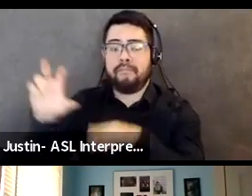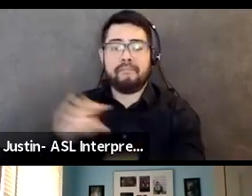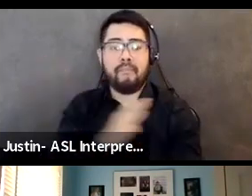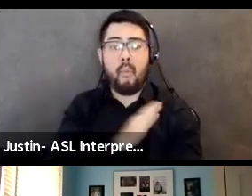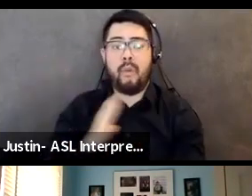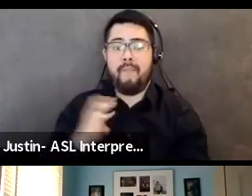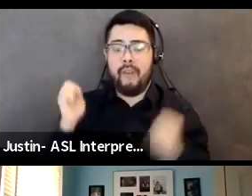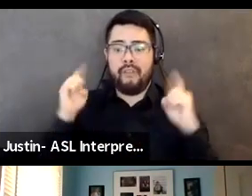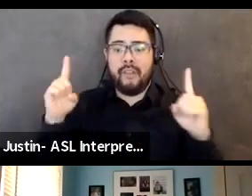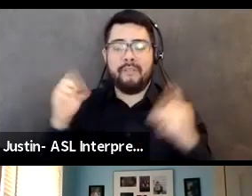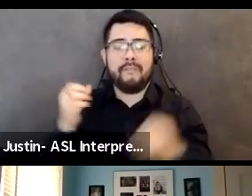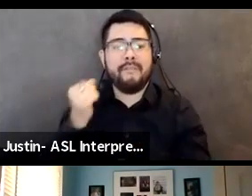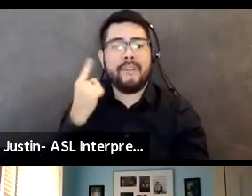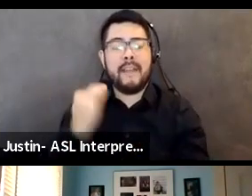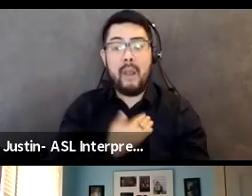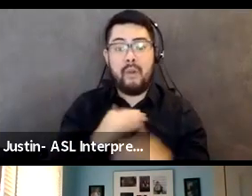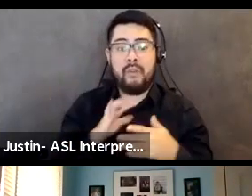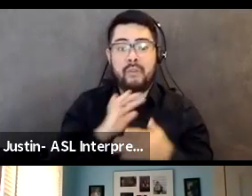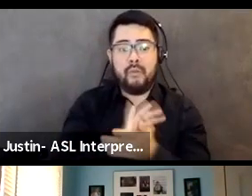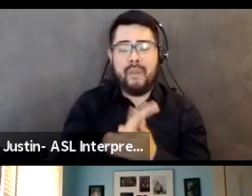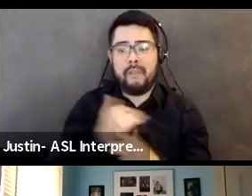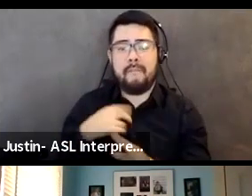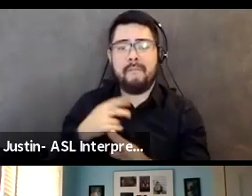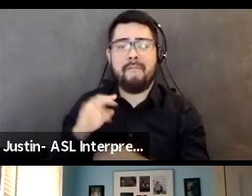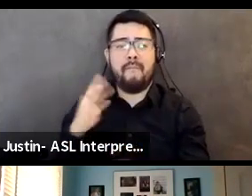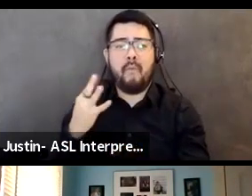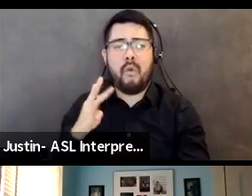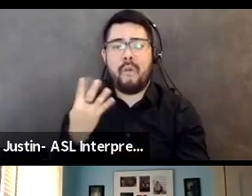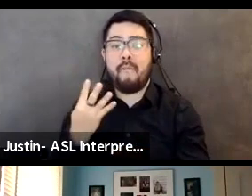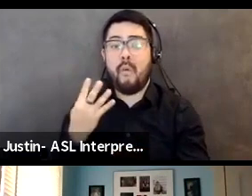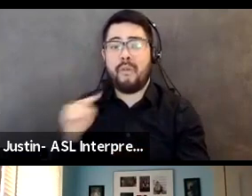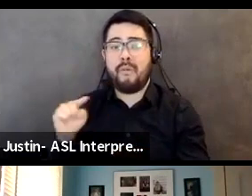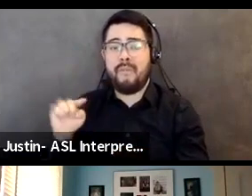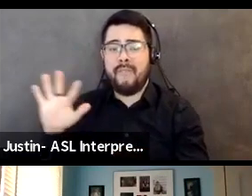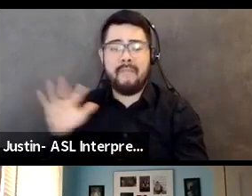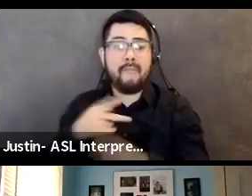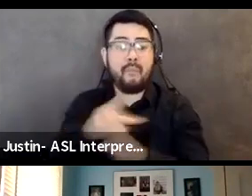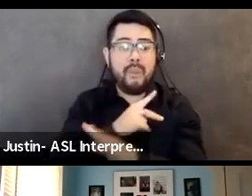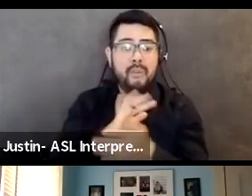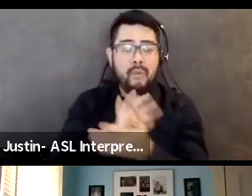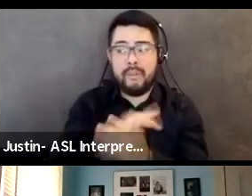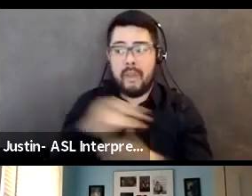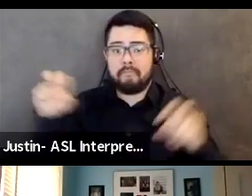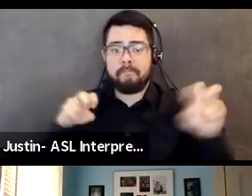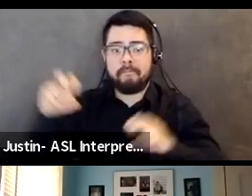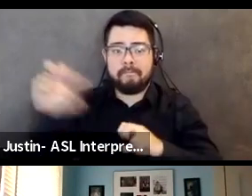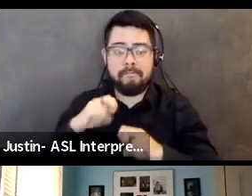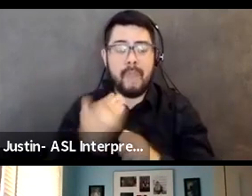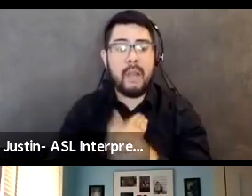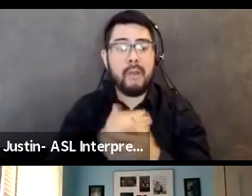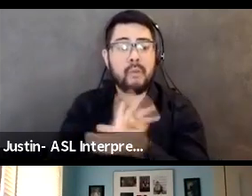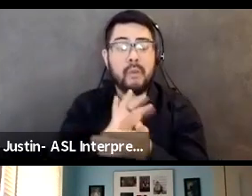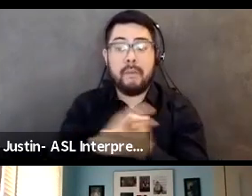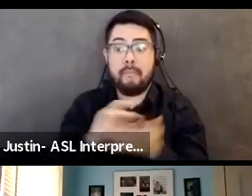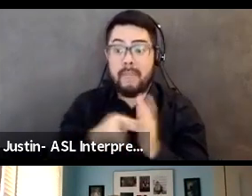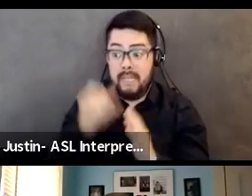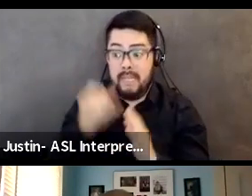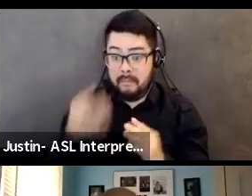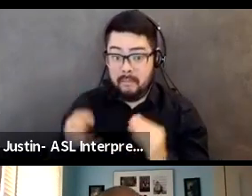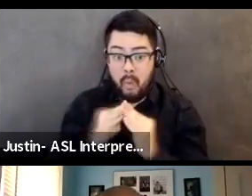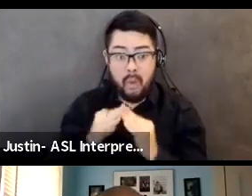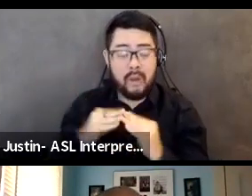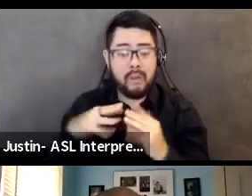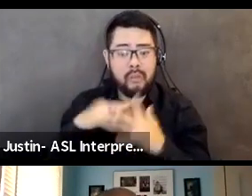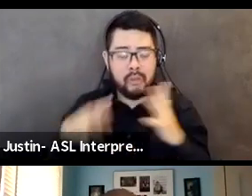sauganesh has four to five local preschools that feed into our school that if captured at our elementary school would mean more money in the school